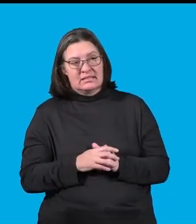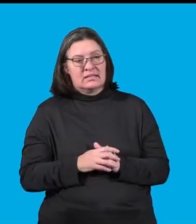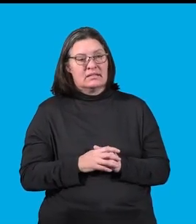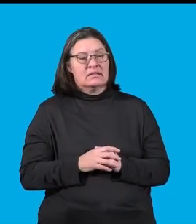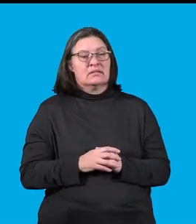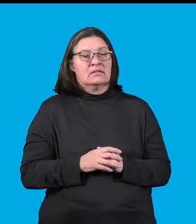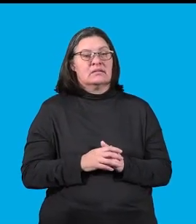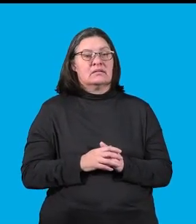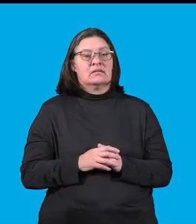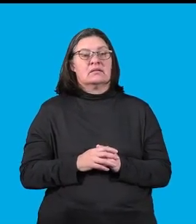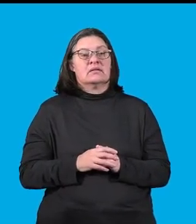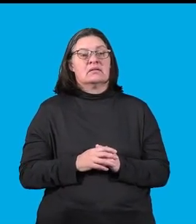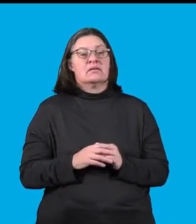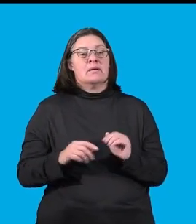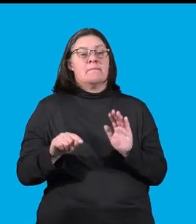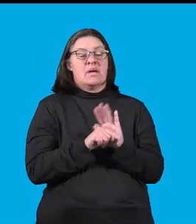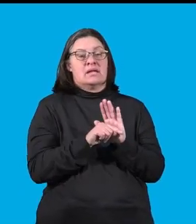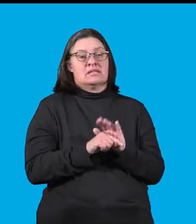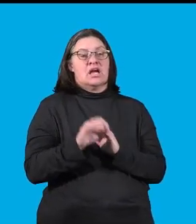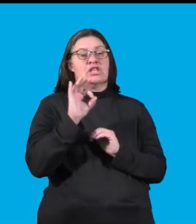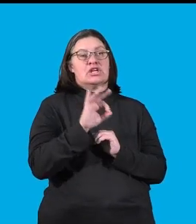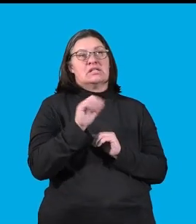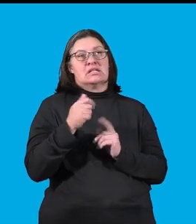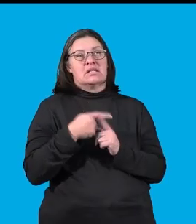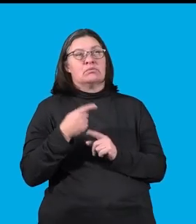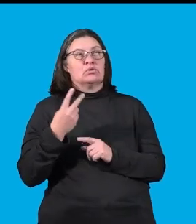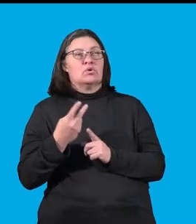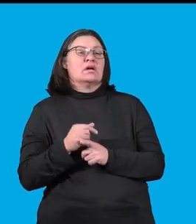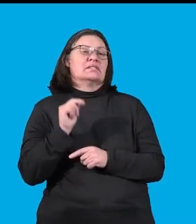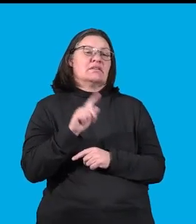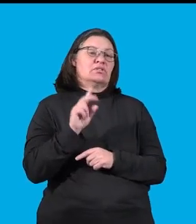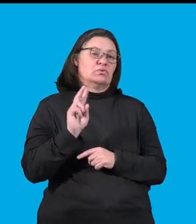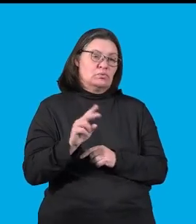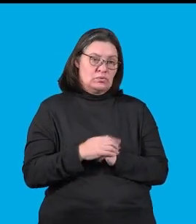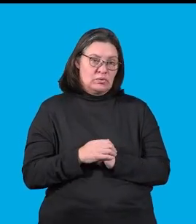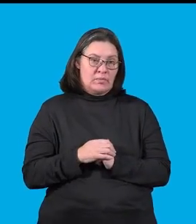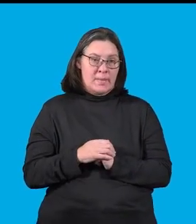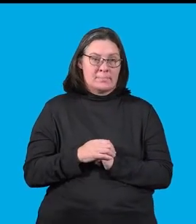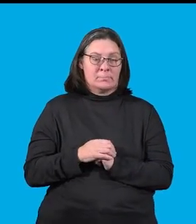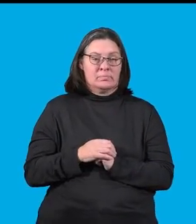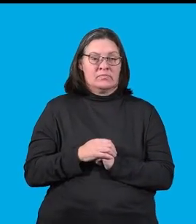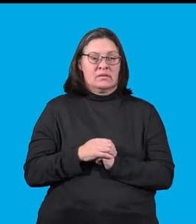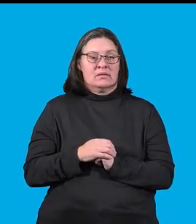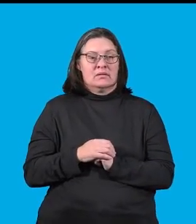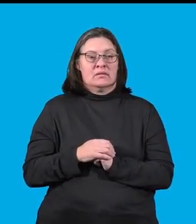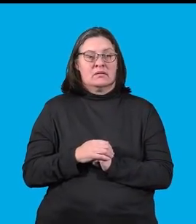Of course, you can write it exactly like that. Minus 36 times 2 is